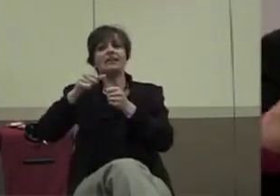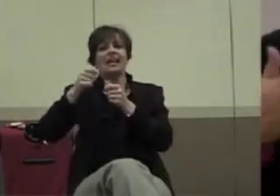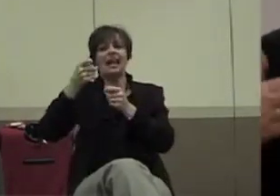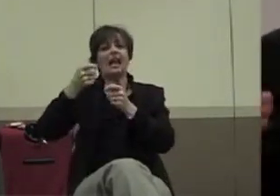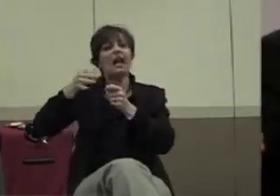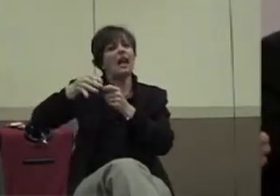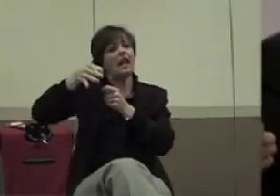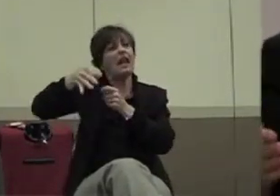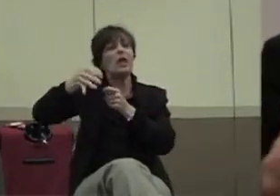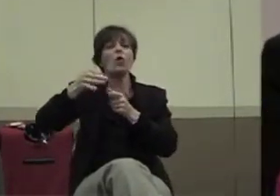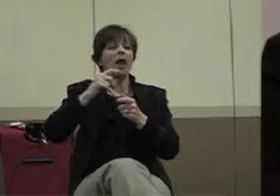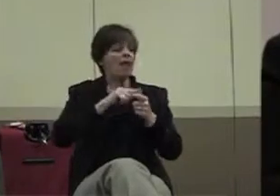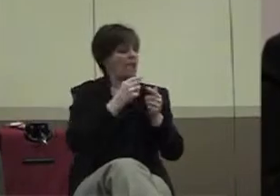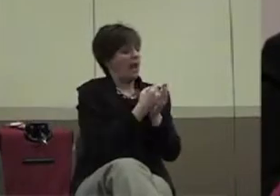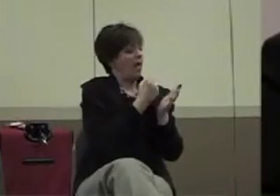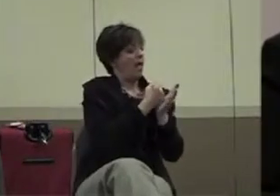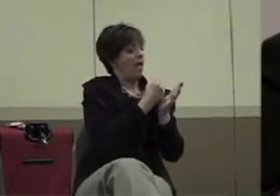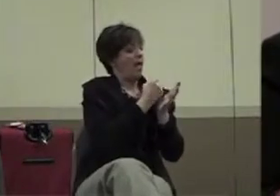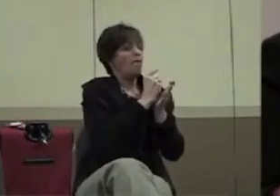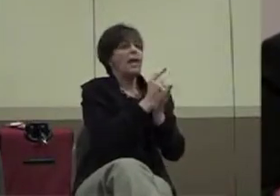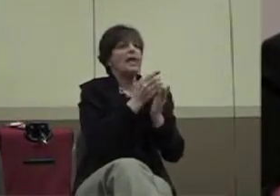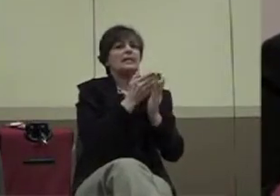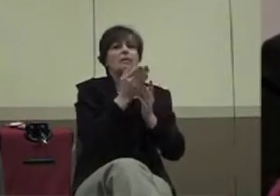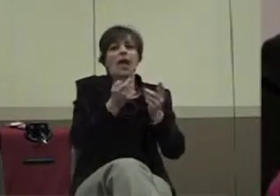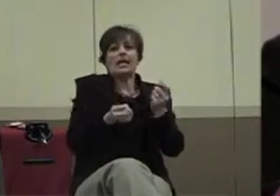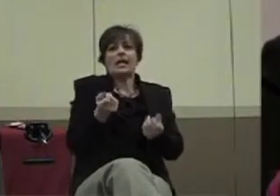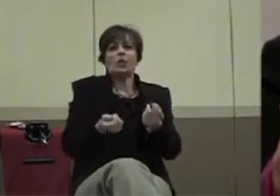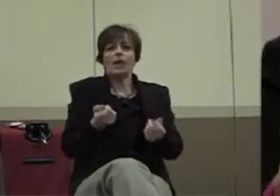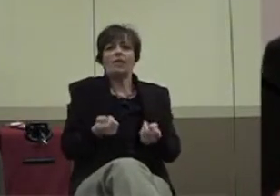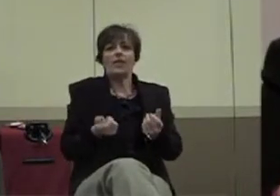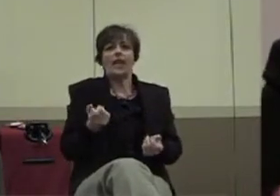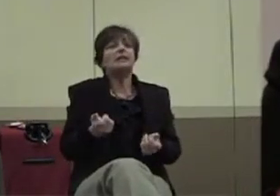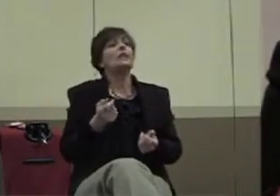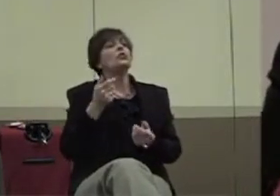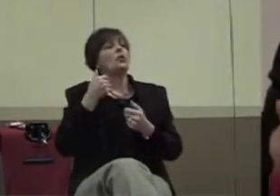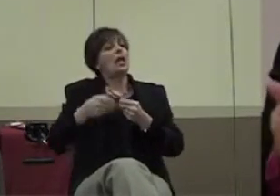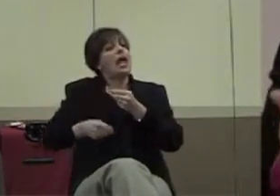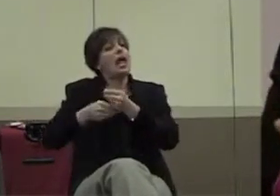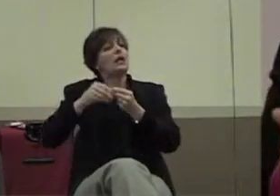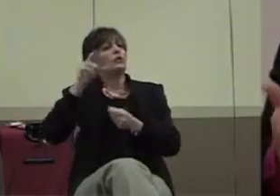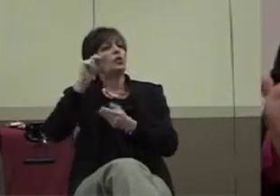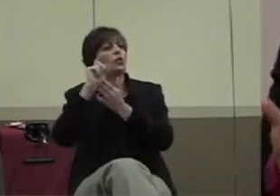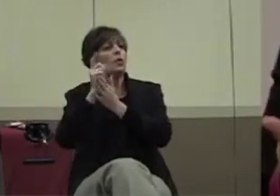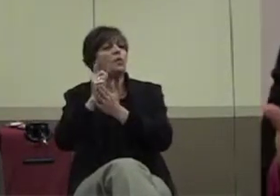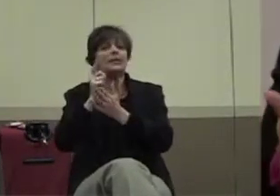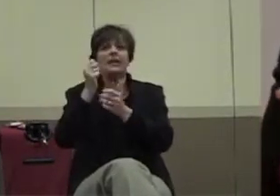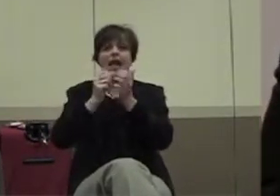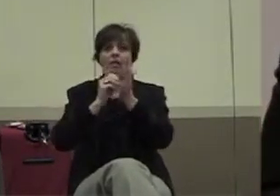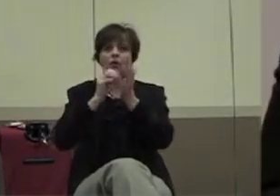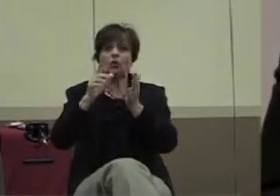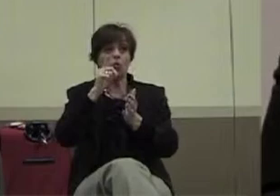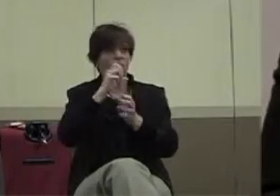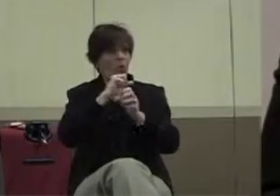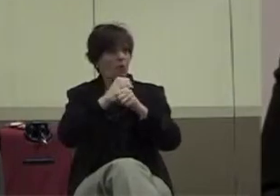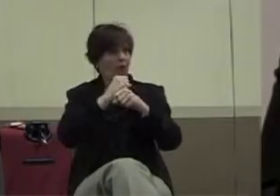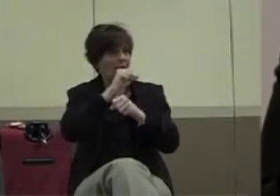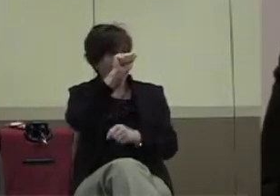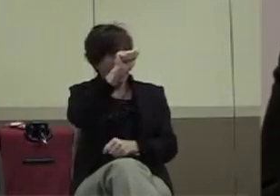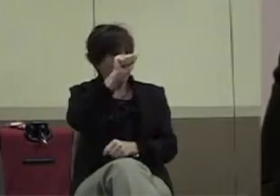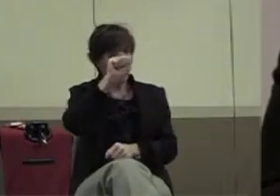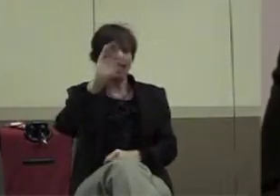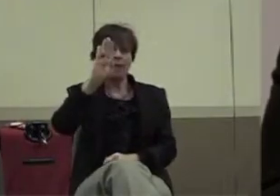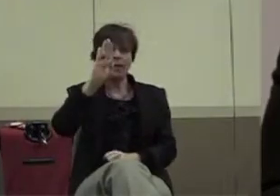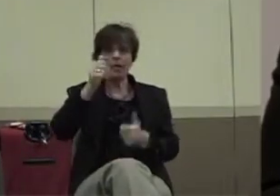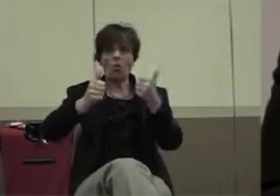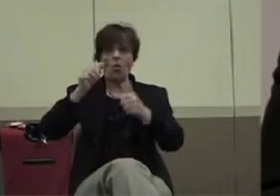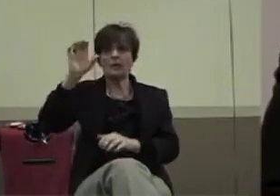by getting rid of some things. So they have an extra 30 minutes. Every student who is making an A, a B, or a C,